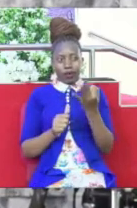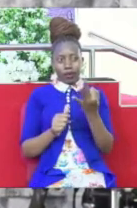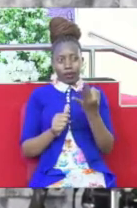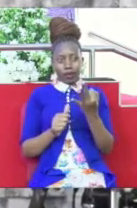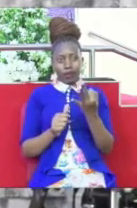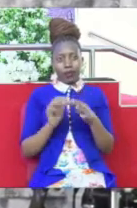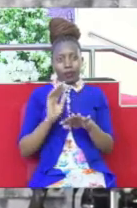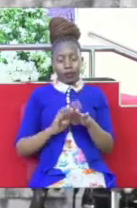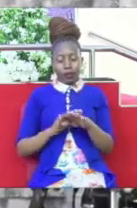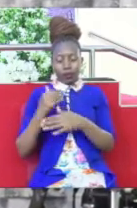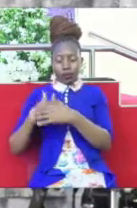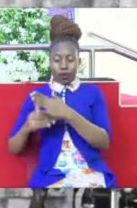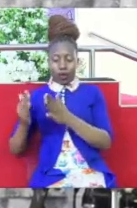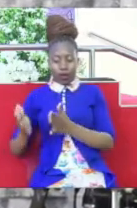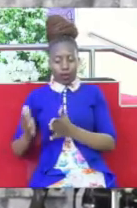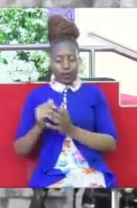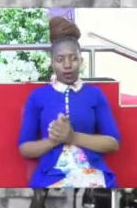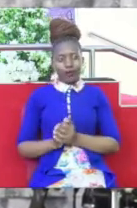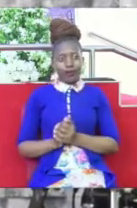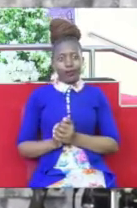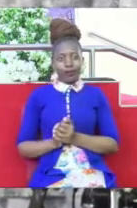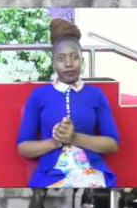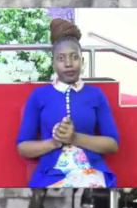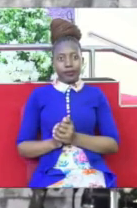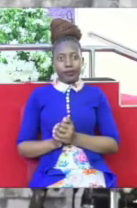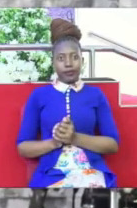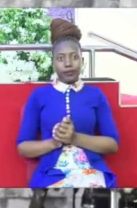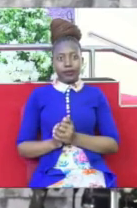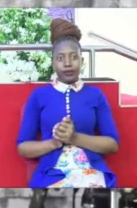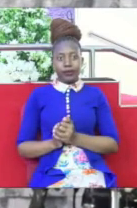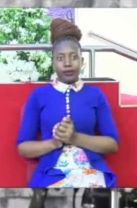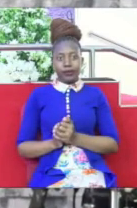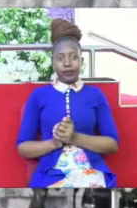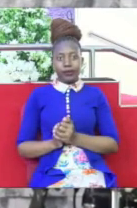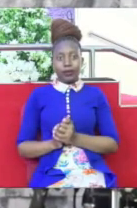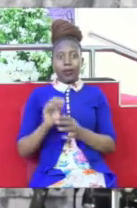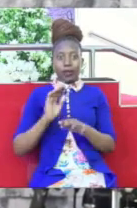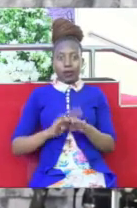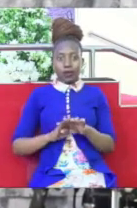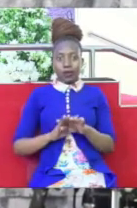among the thieves? Kwa hao watatu, nani alikuwa jirani kwa yule ambaye alikuwa ameumizwa?